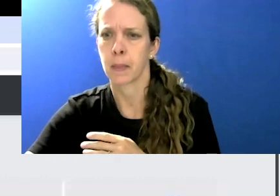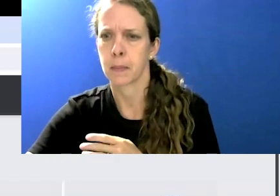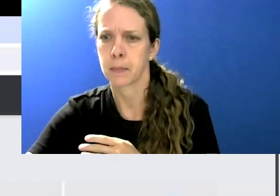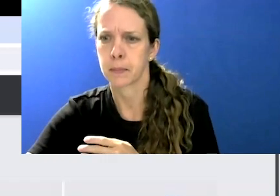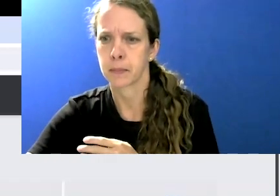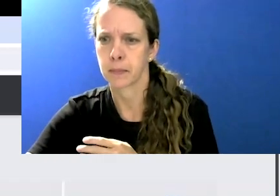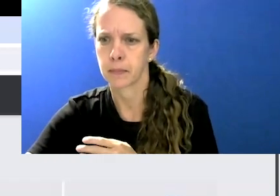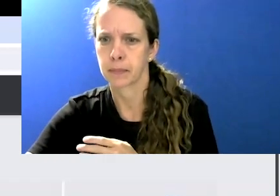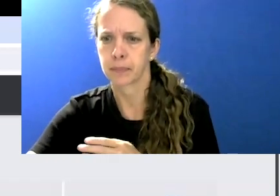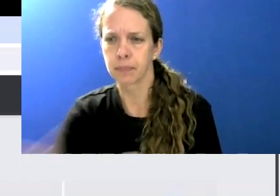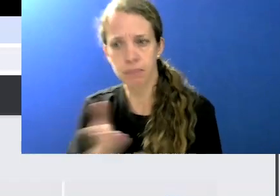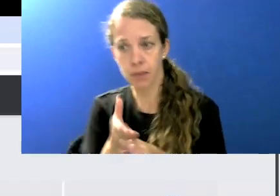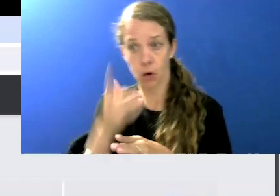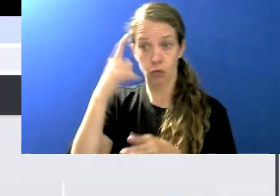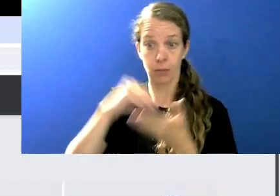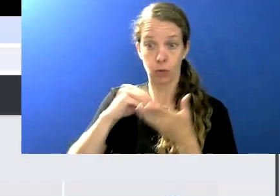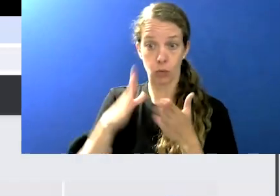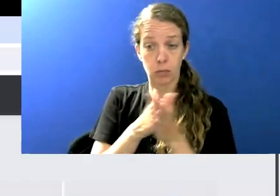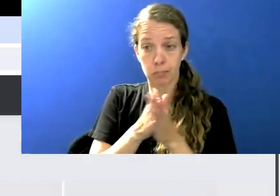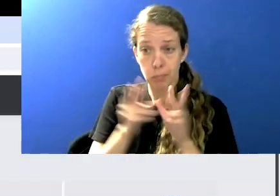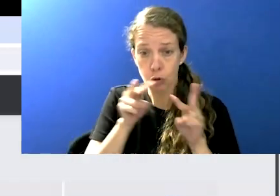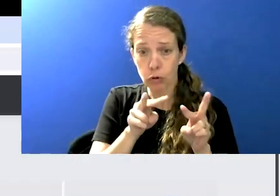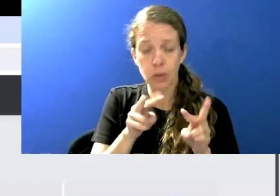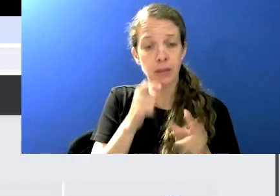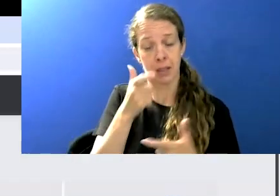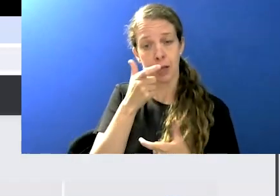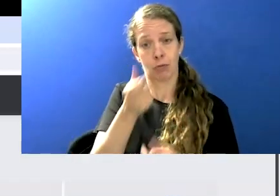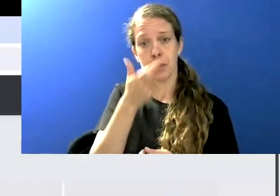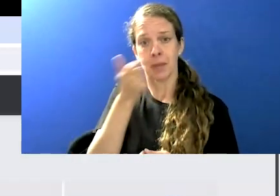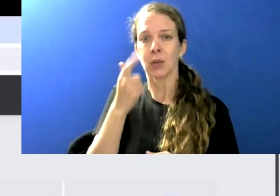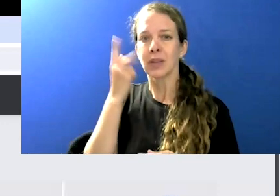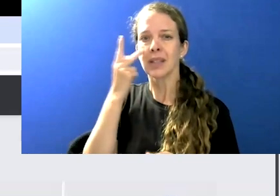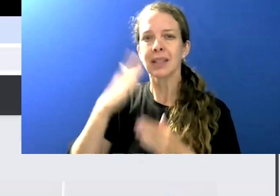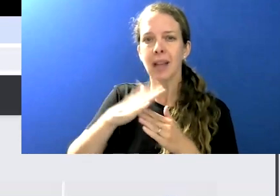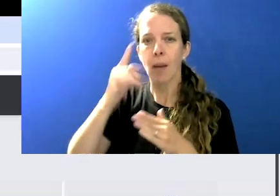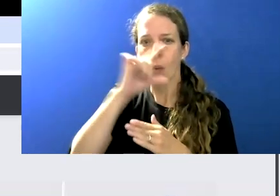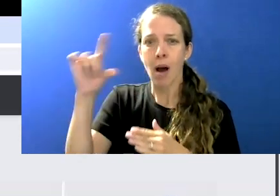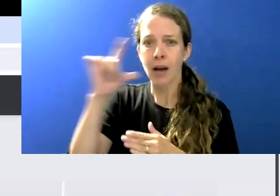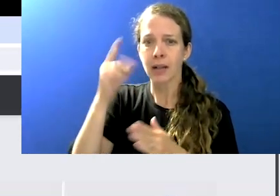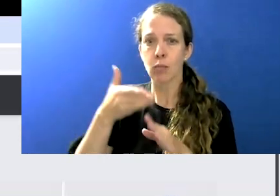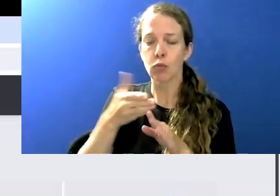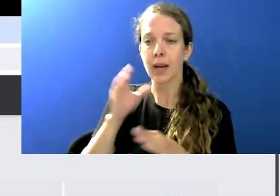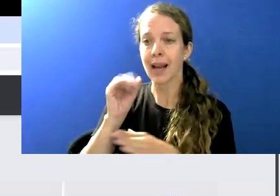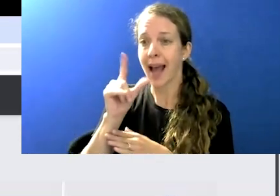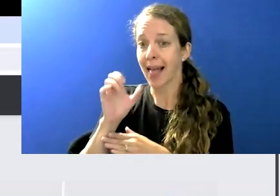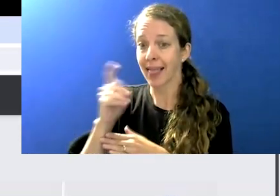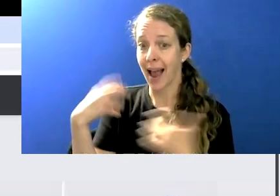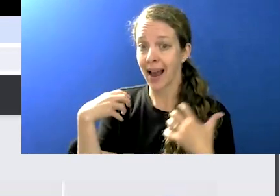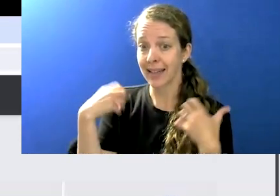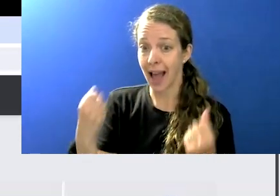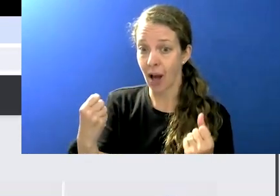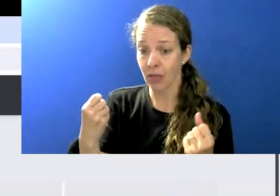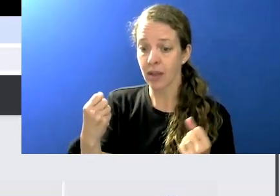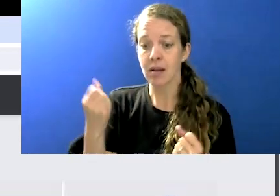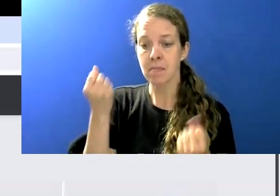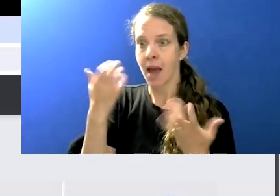pursue? And it is very interesting because you can see the top one is pre-allied health. A lot of our students want to go into the medical